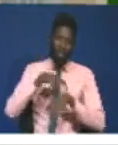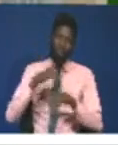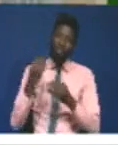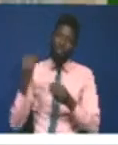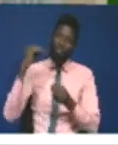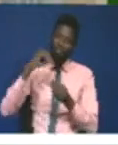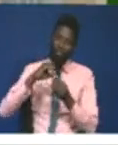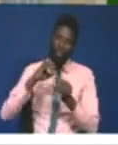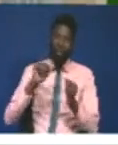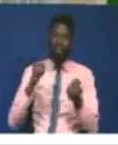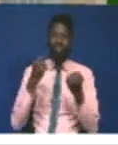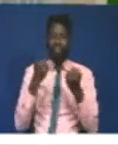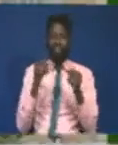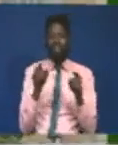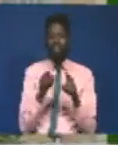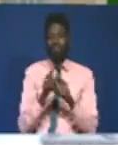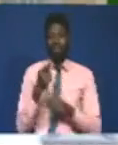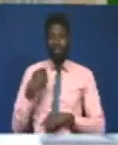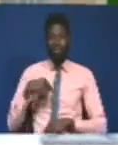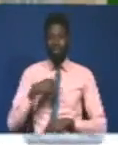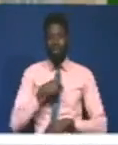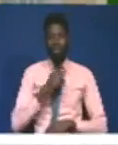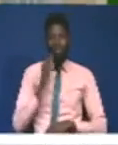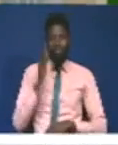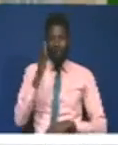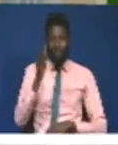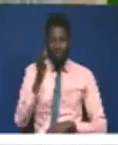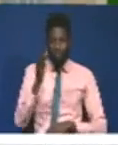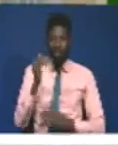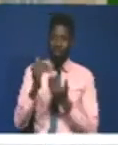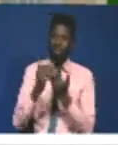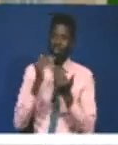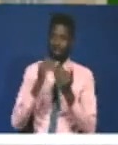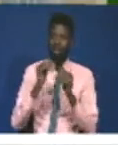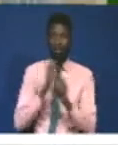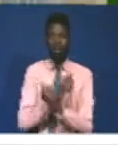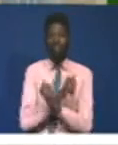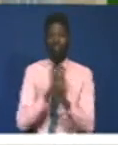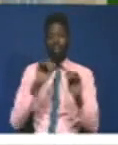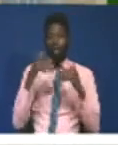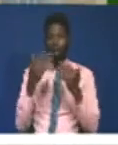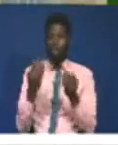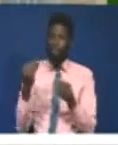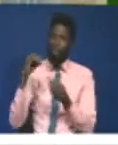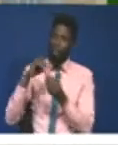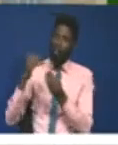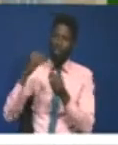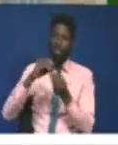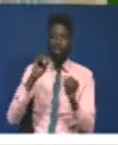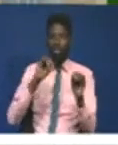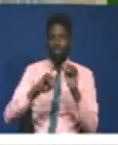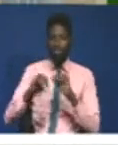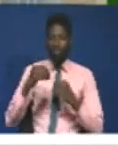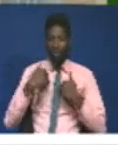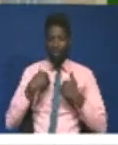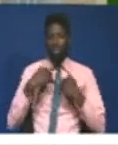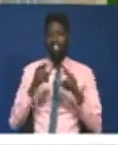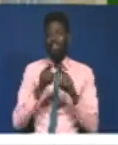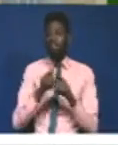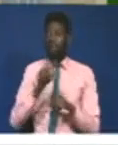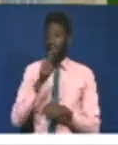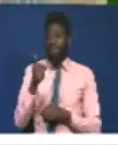guarding that future by having more contributions. The other thing that I know is